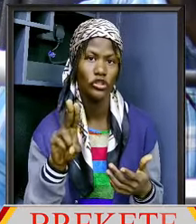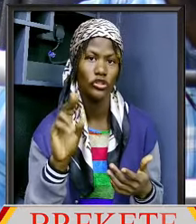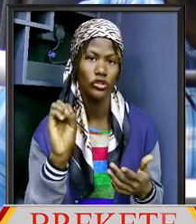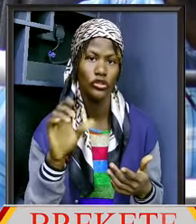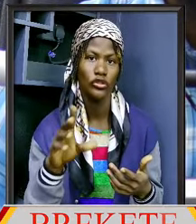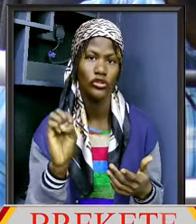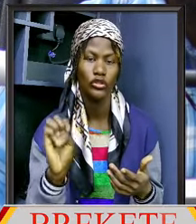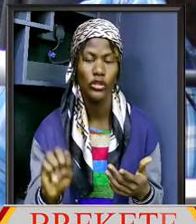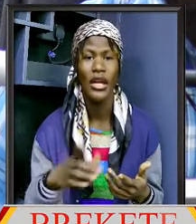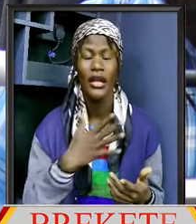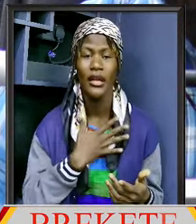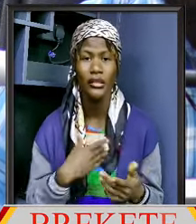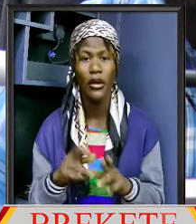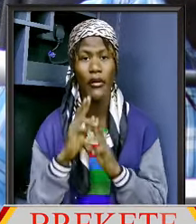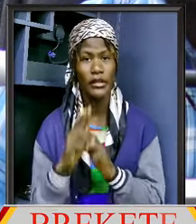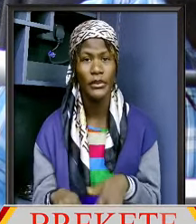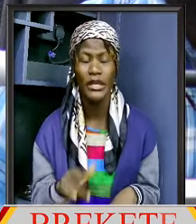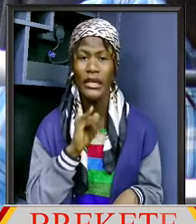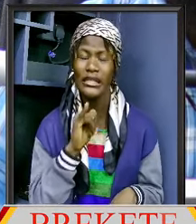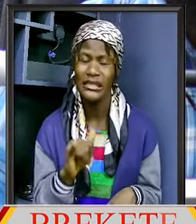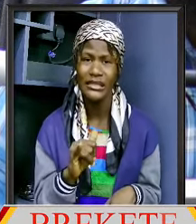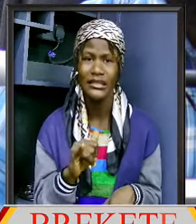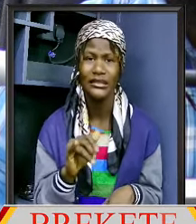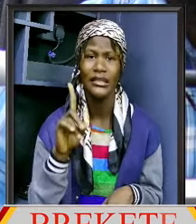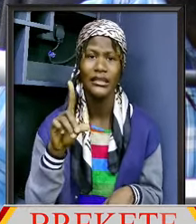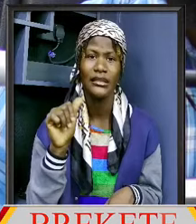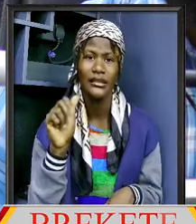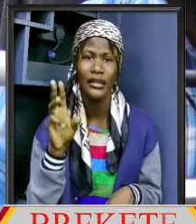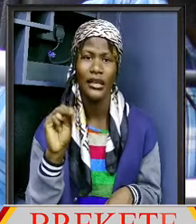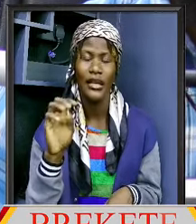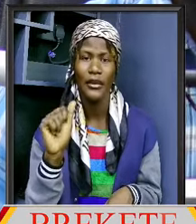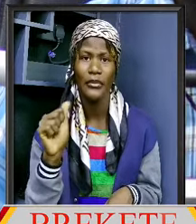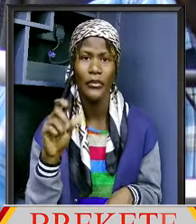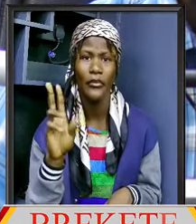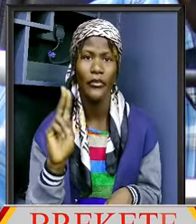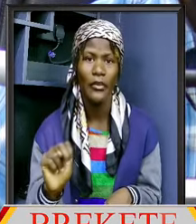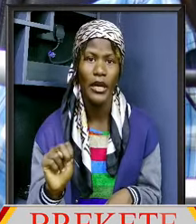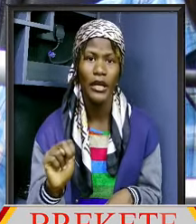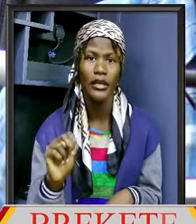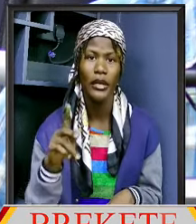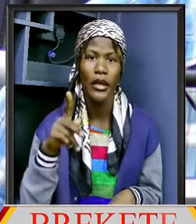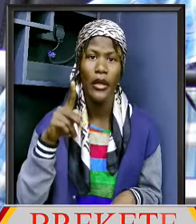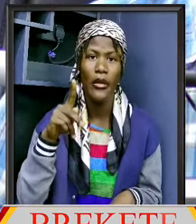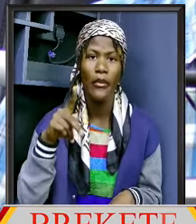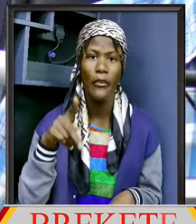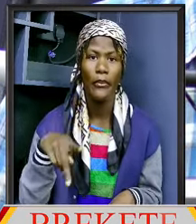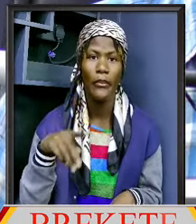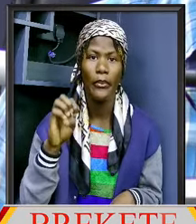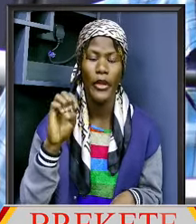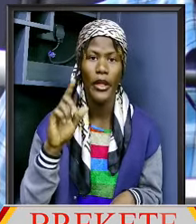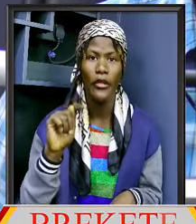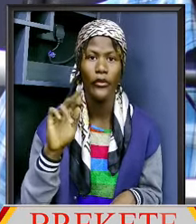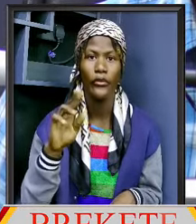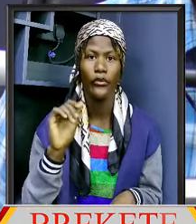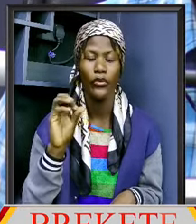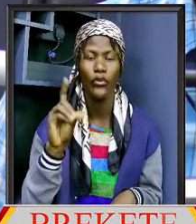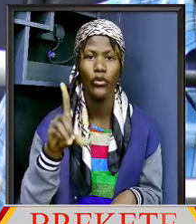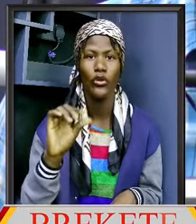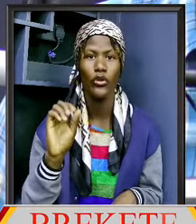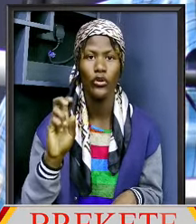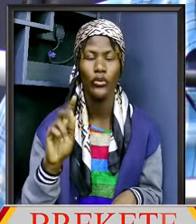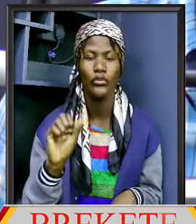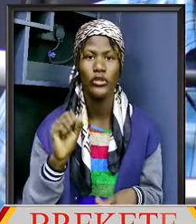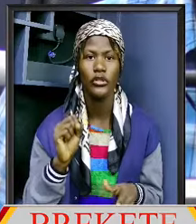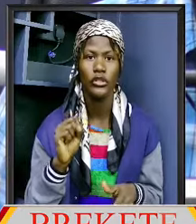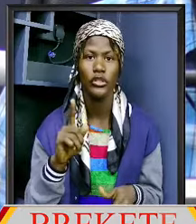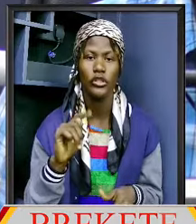Daman Petrol Petroleum Station Lugbe. Okay, before we continue with the case, we